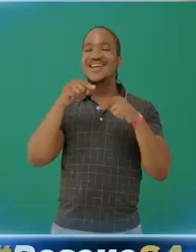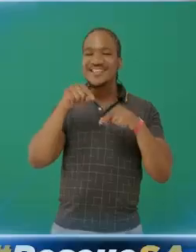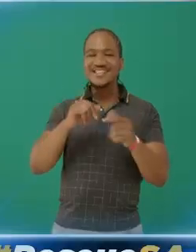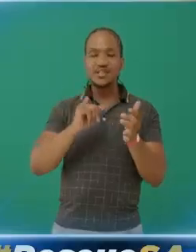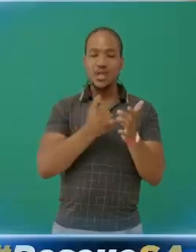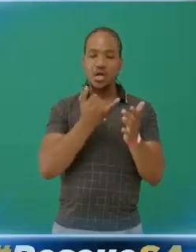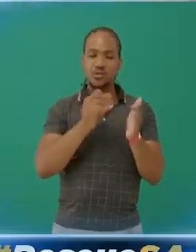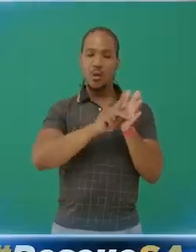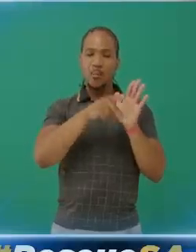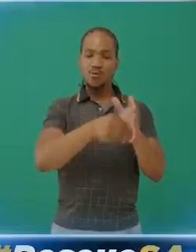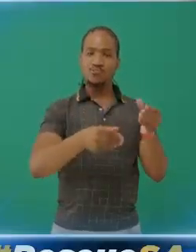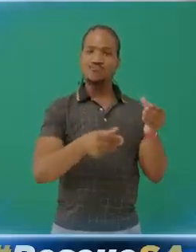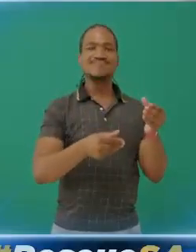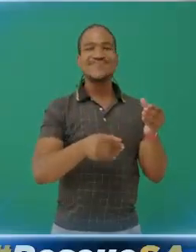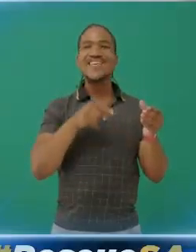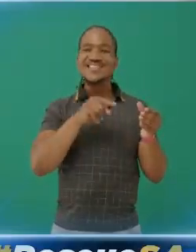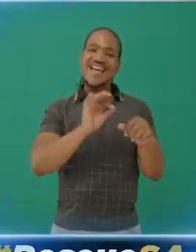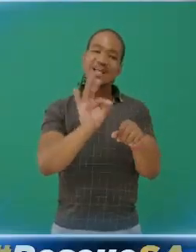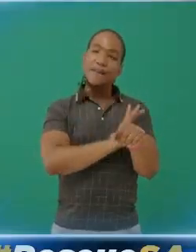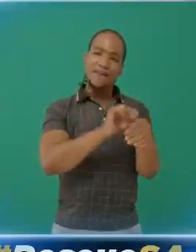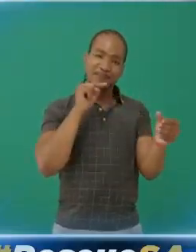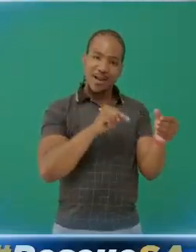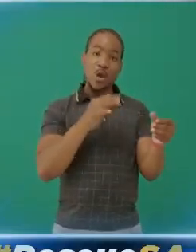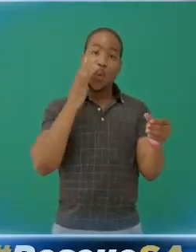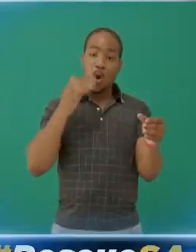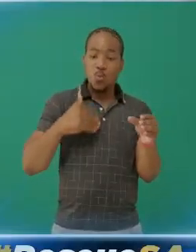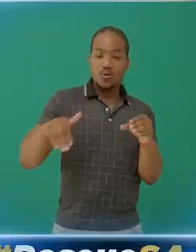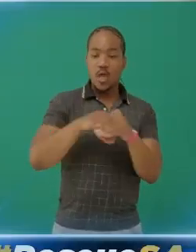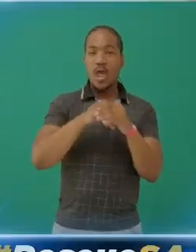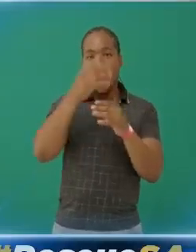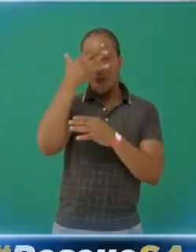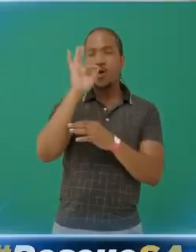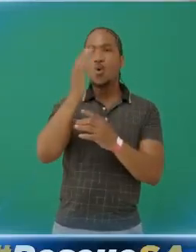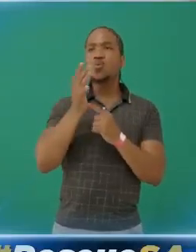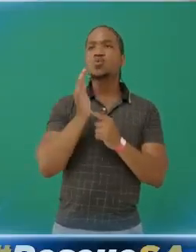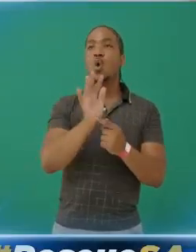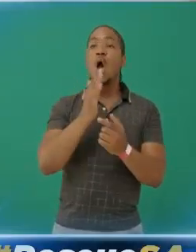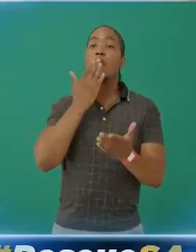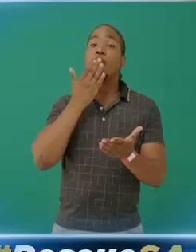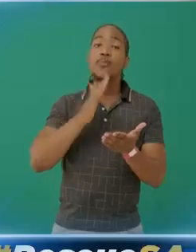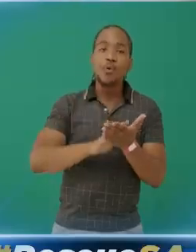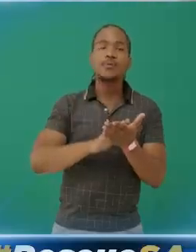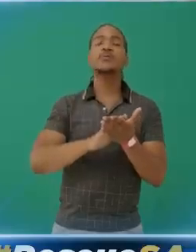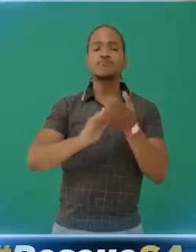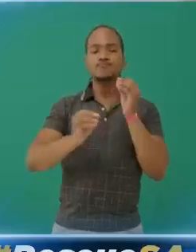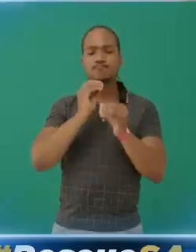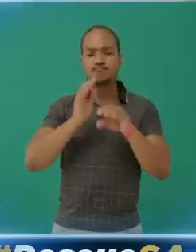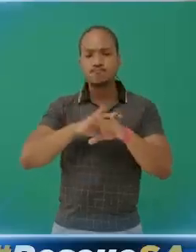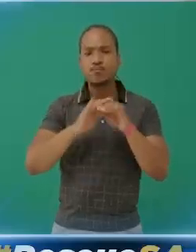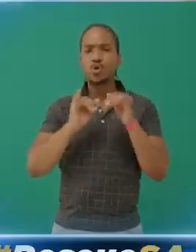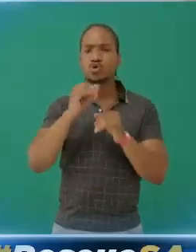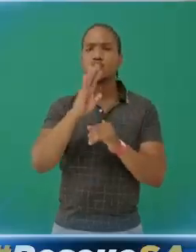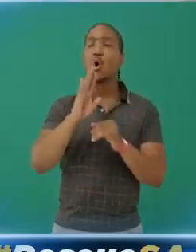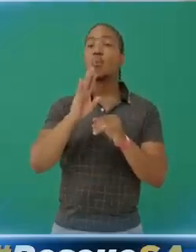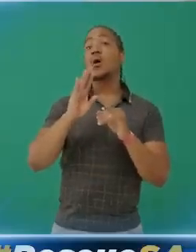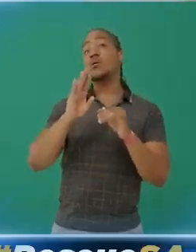plan of what we are going to do when we enter those union buildings. So the DA promises to create jobs, we promise to stop corruption,